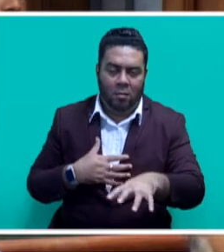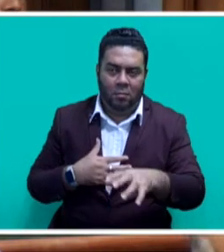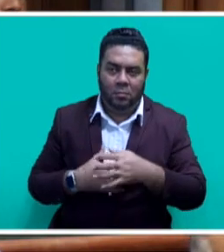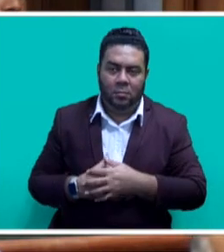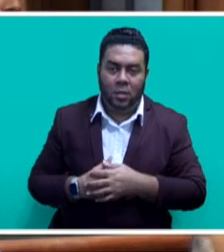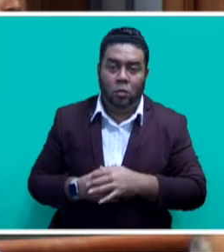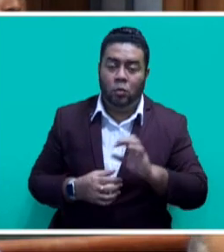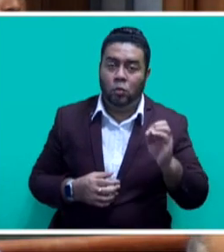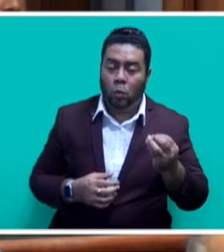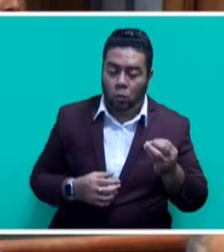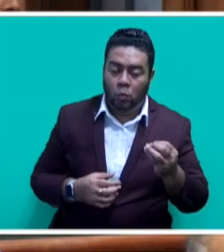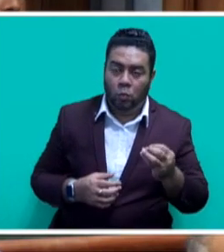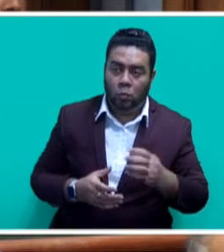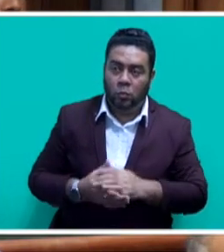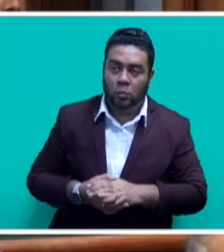So,